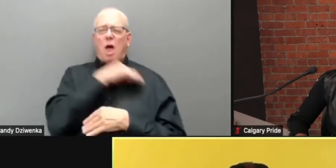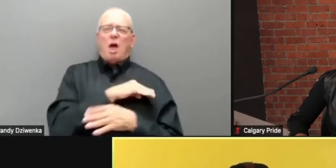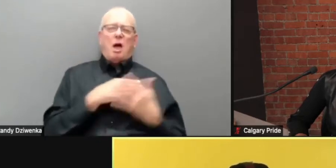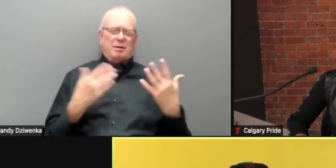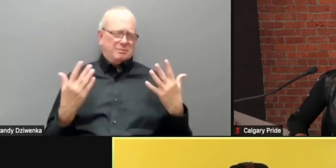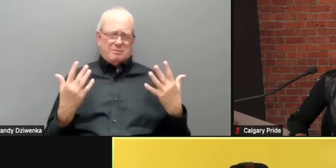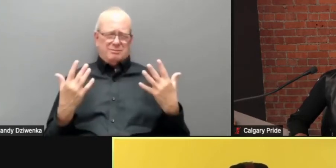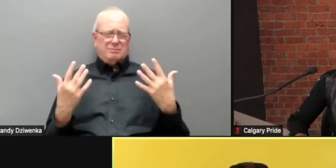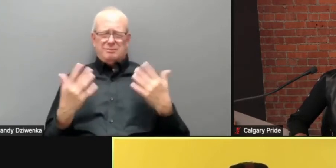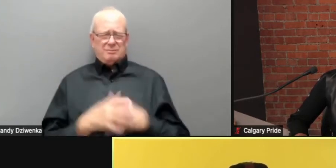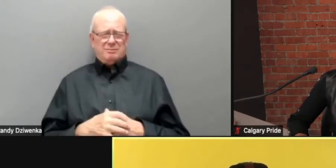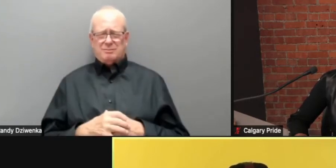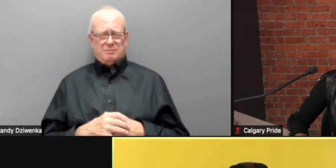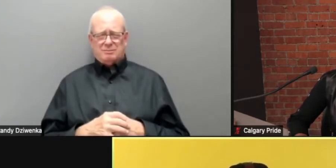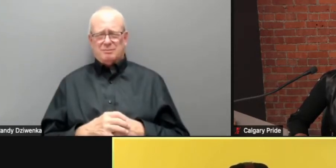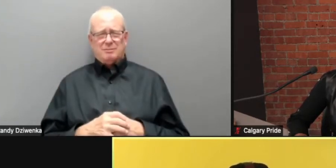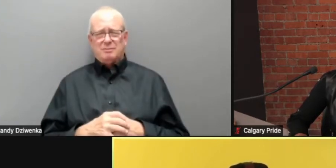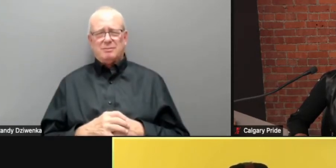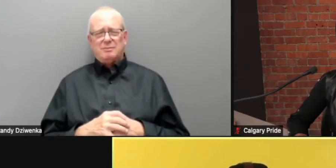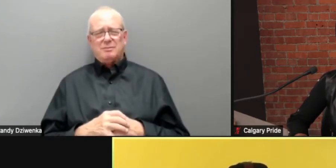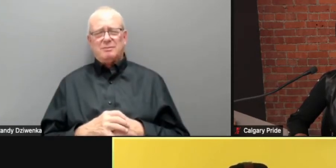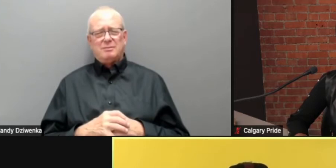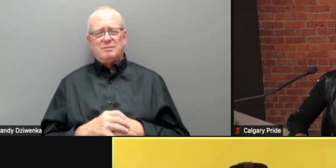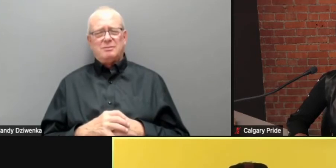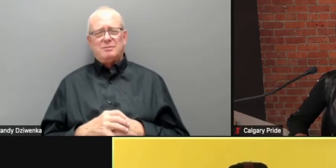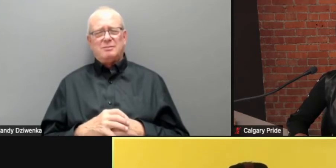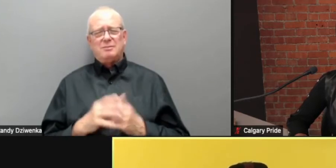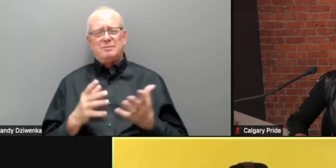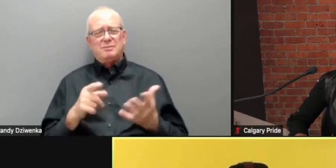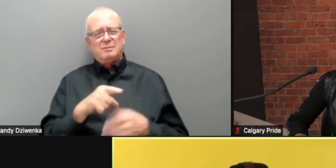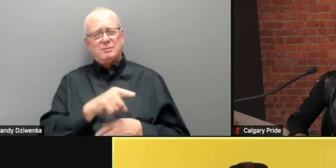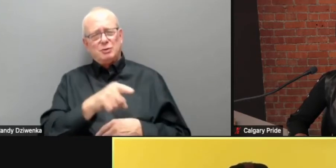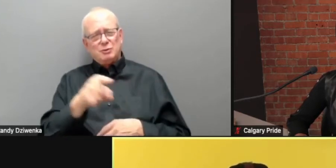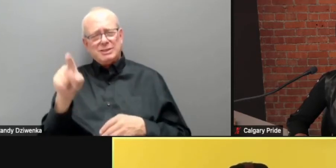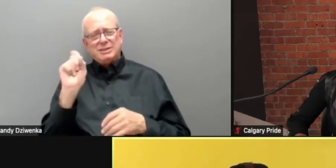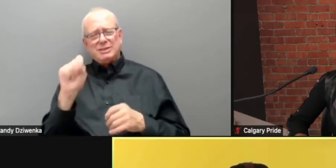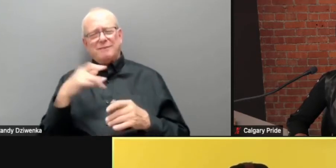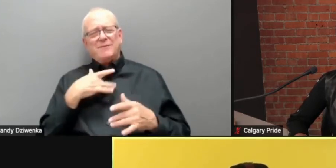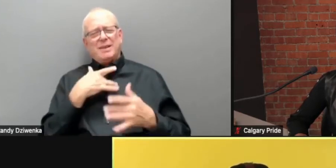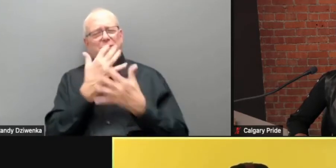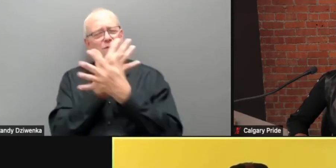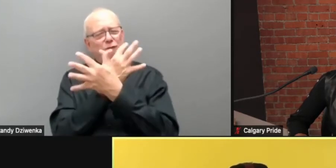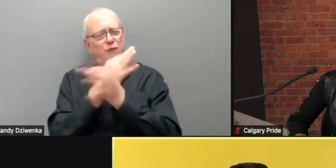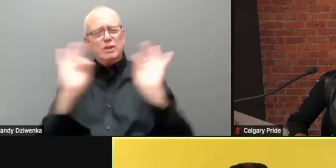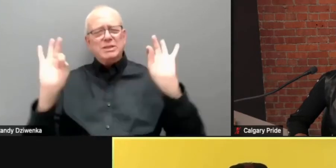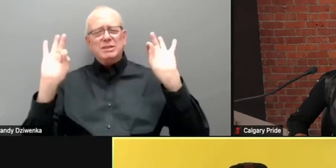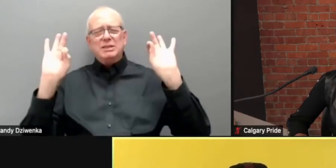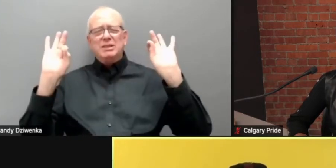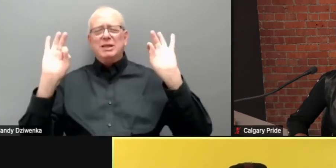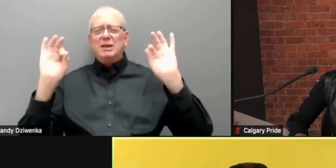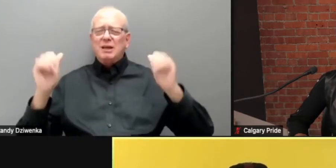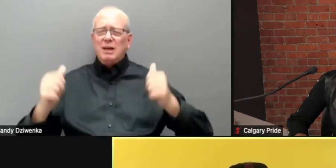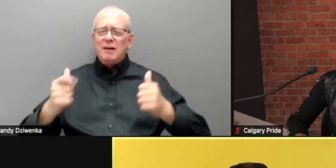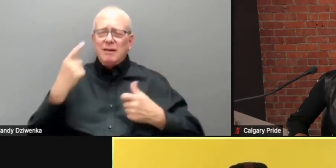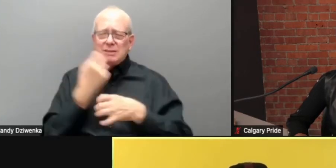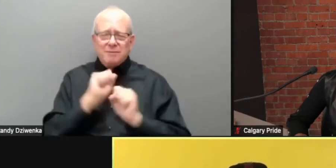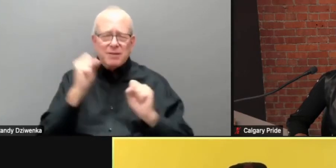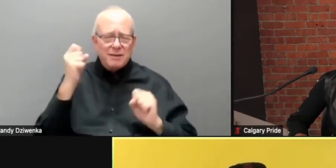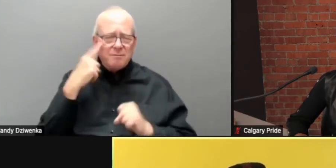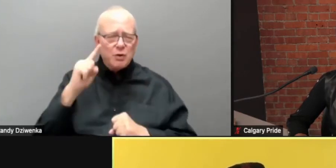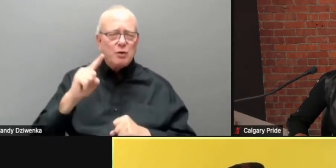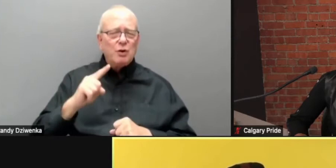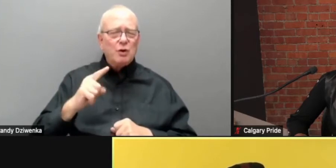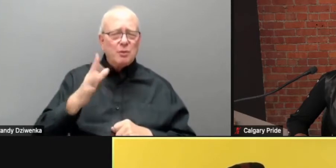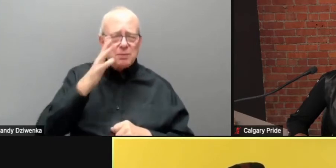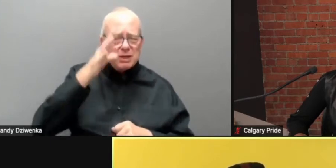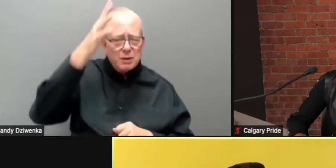freedom. You cannot live for other people's sake. You need to live for yourself first, and then you can, and then only you